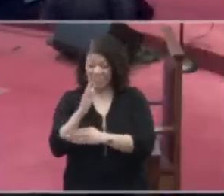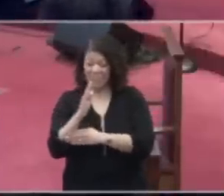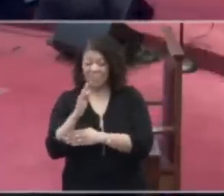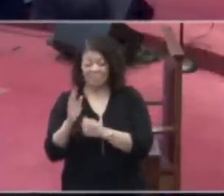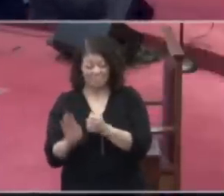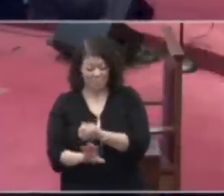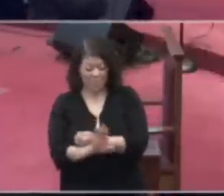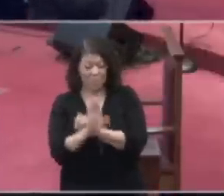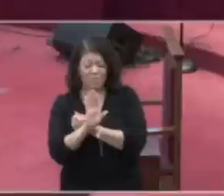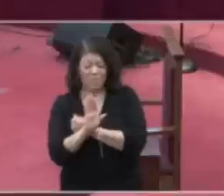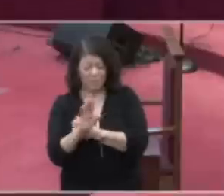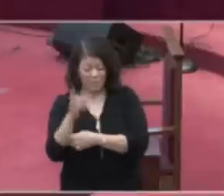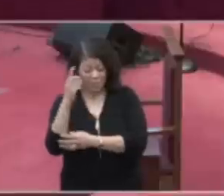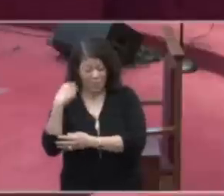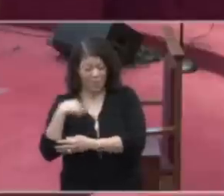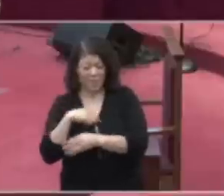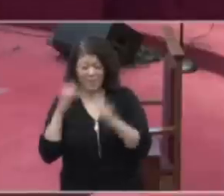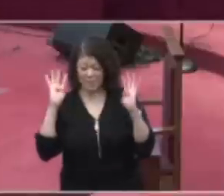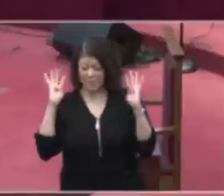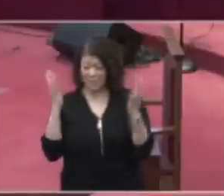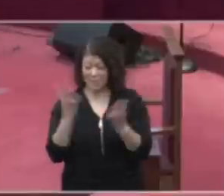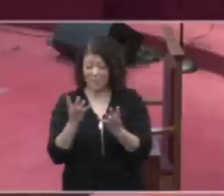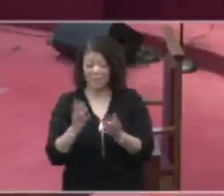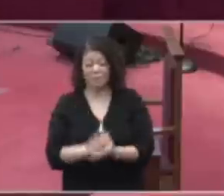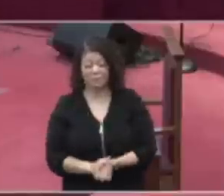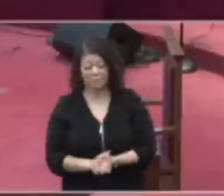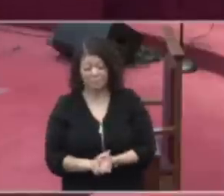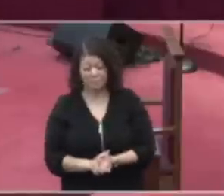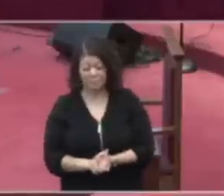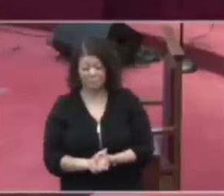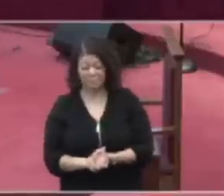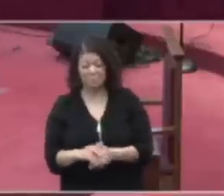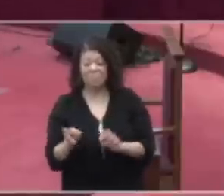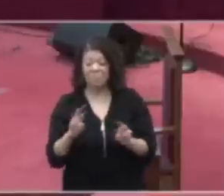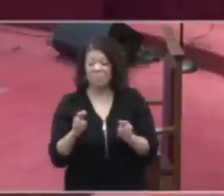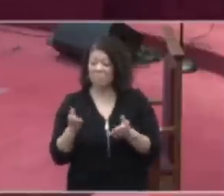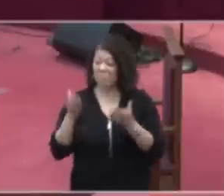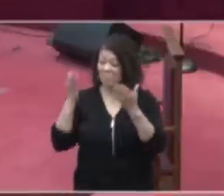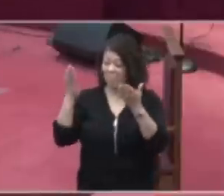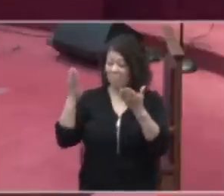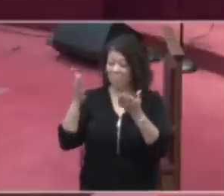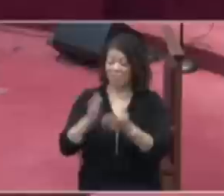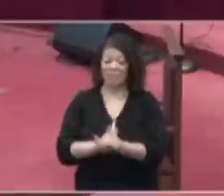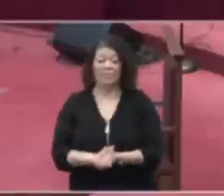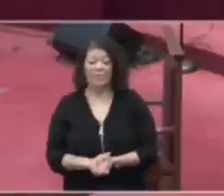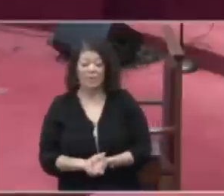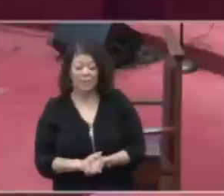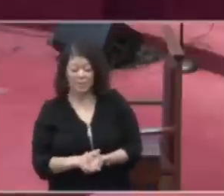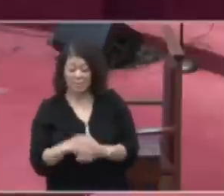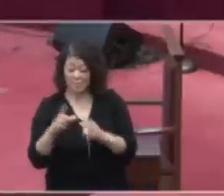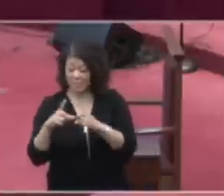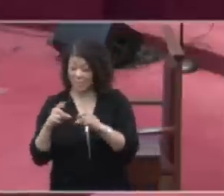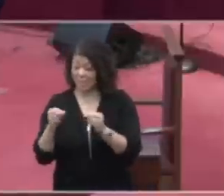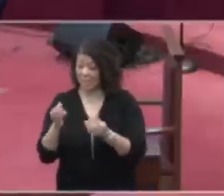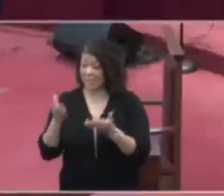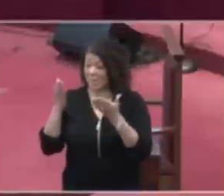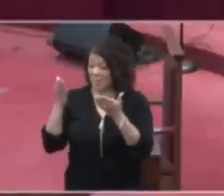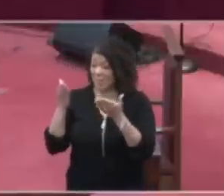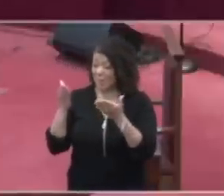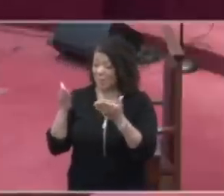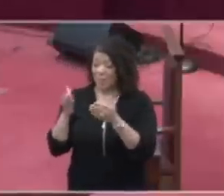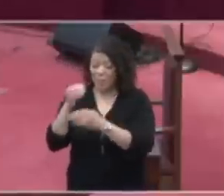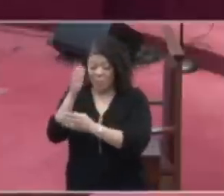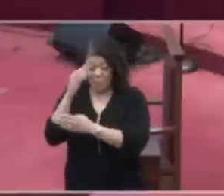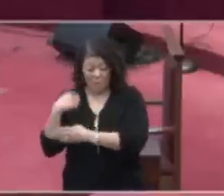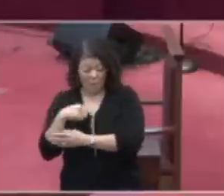ever-present hedge of protection around us. Are we ready to give? All right, let's lift those electronic devices, our envelopes. Let us pray. God, we come in